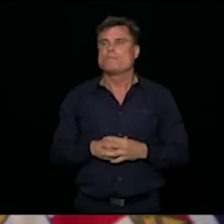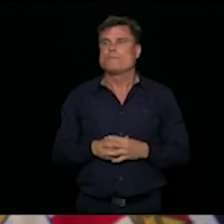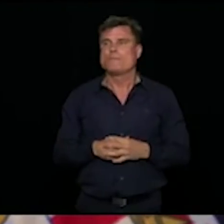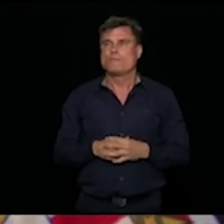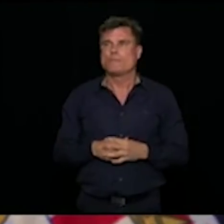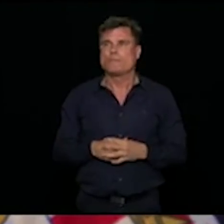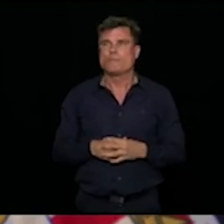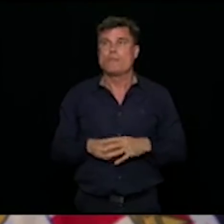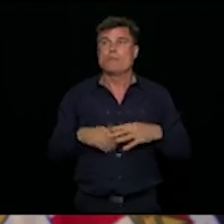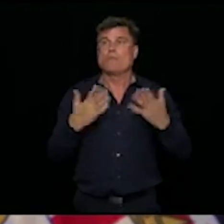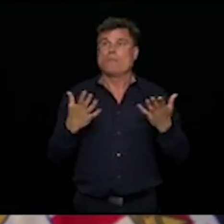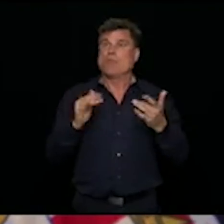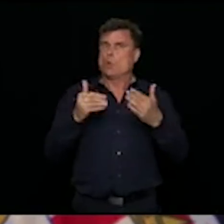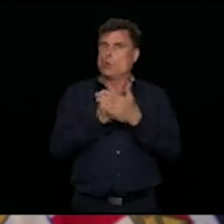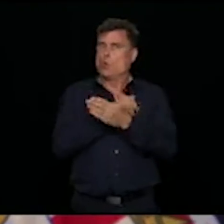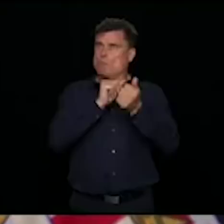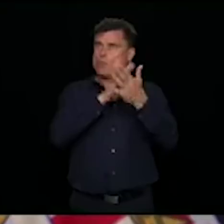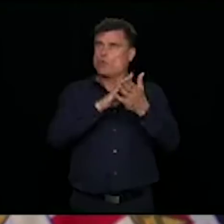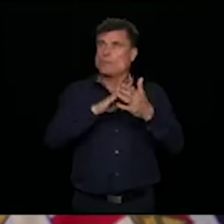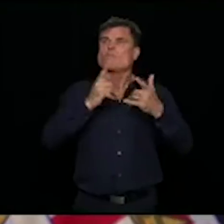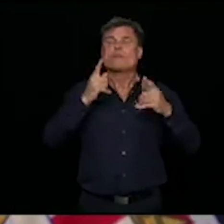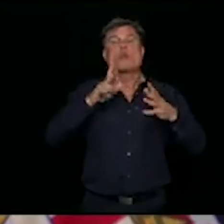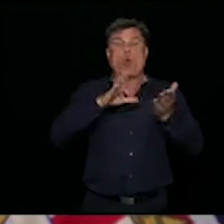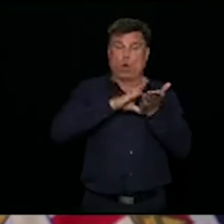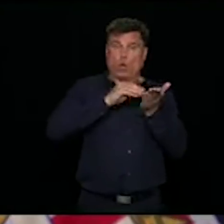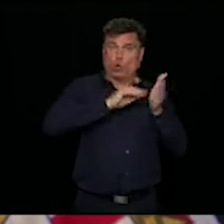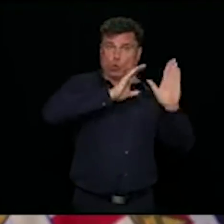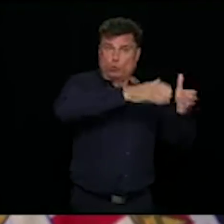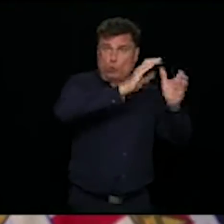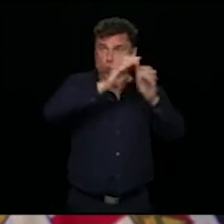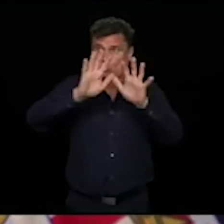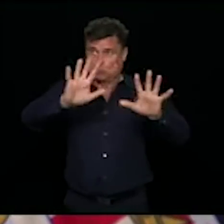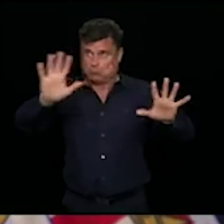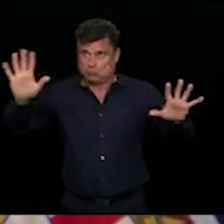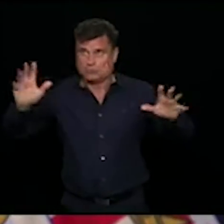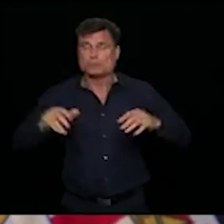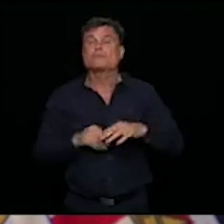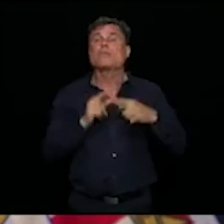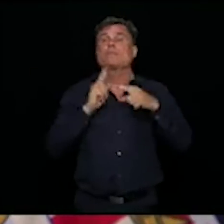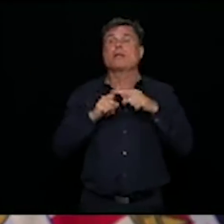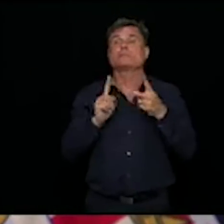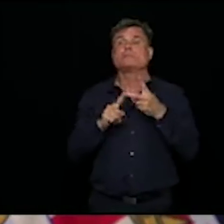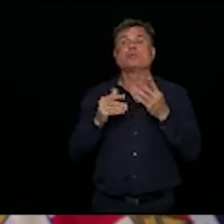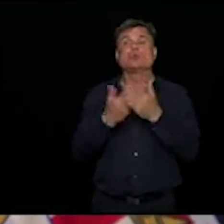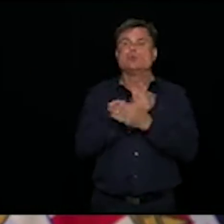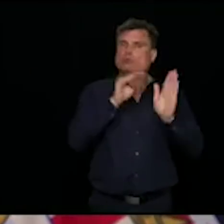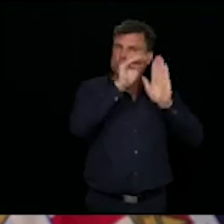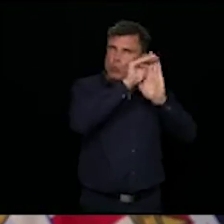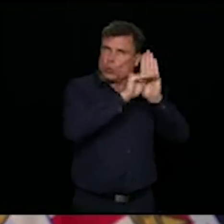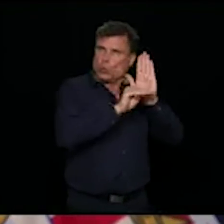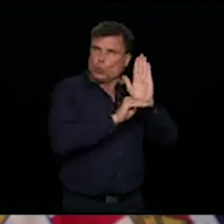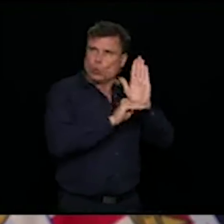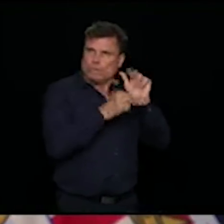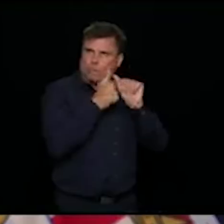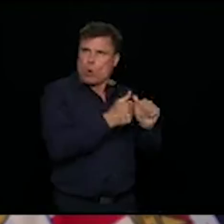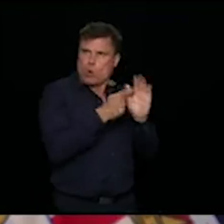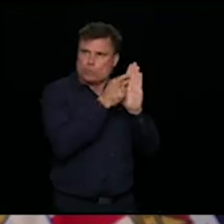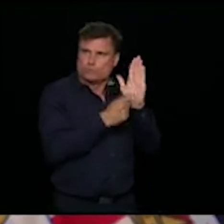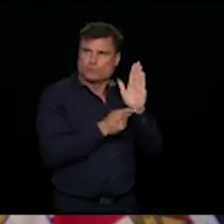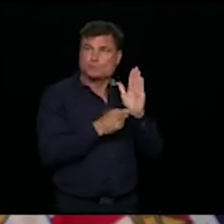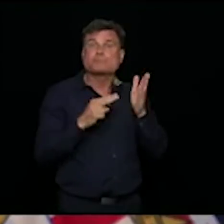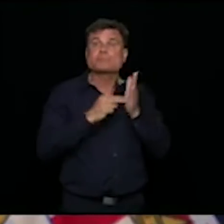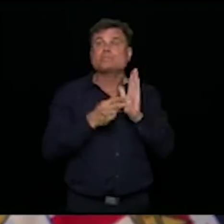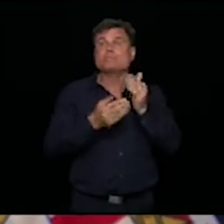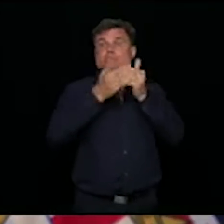we can do it safely and efficiently. This new approach and the measures we have in